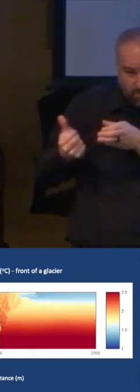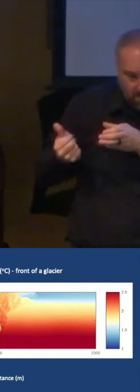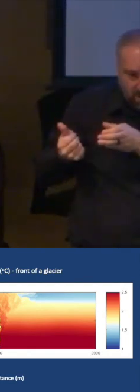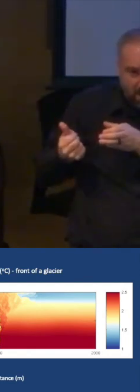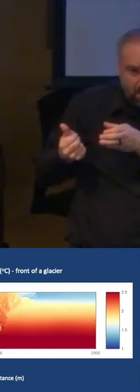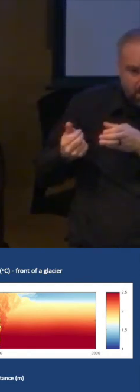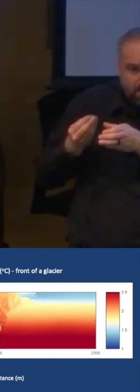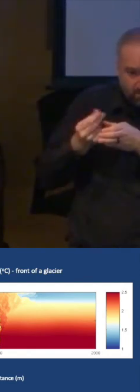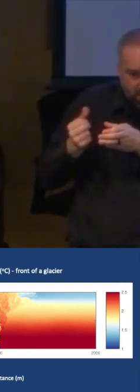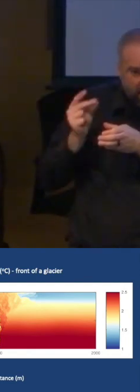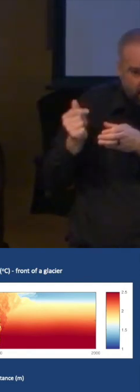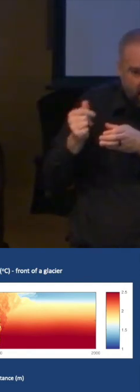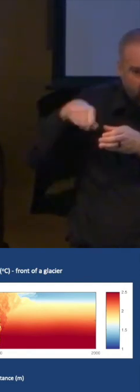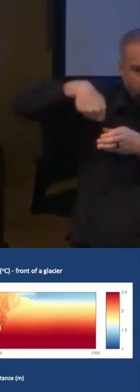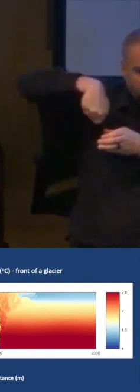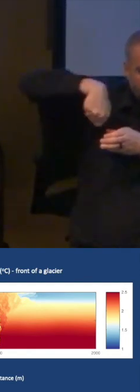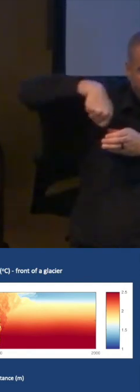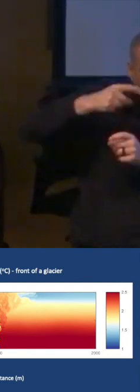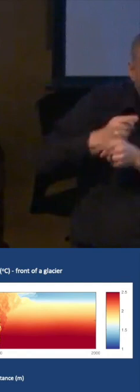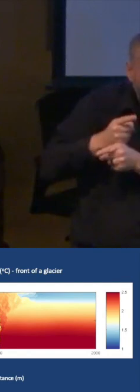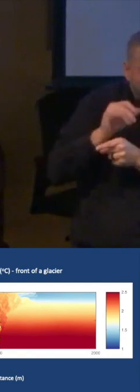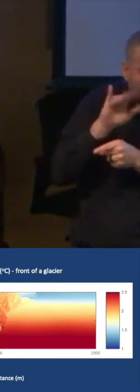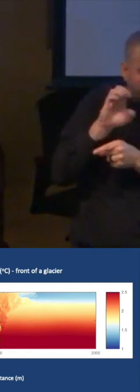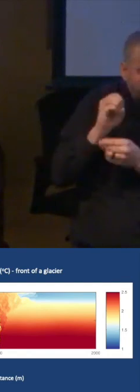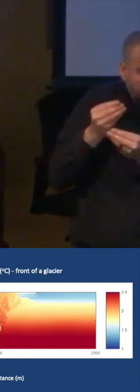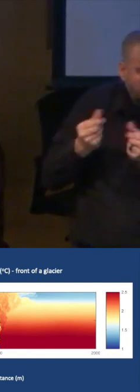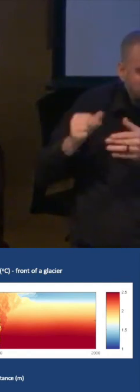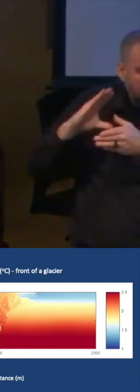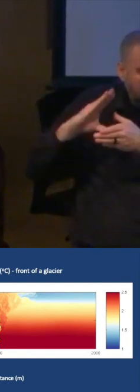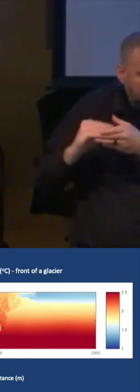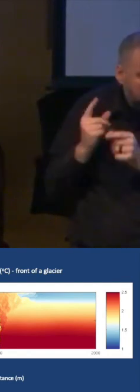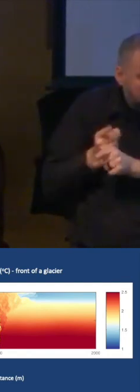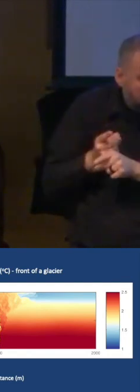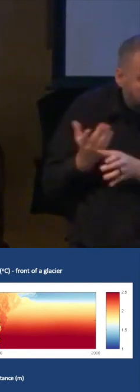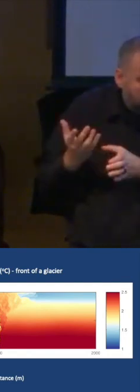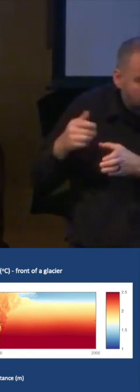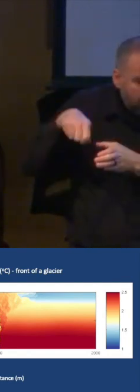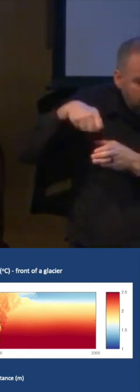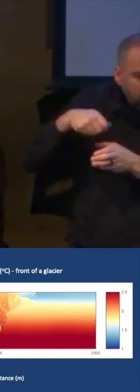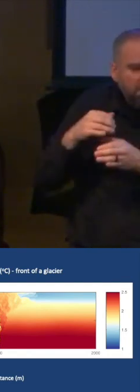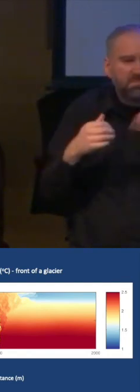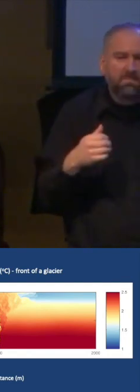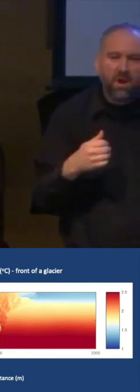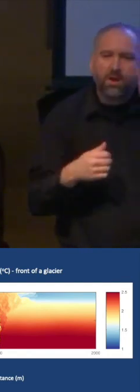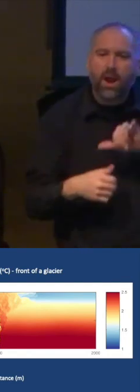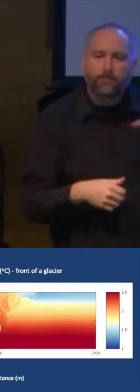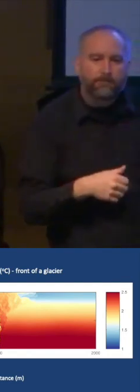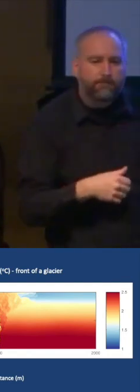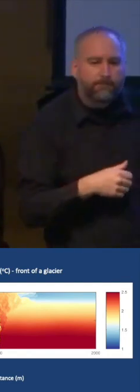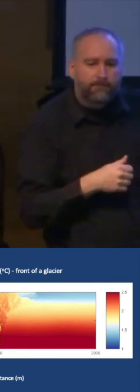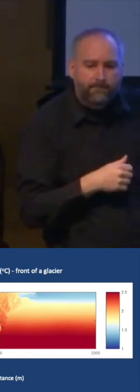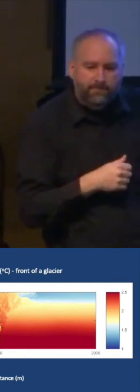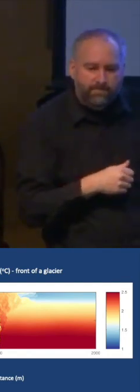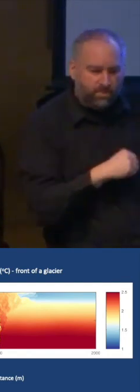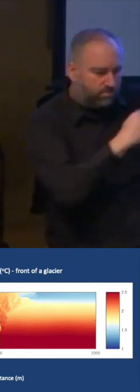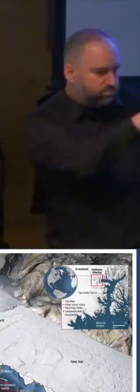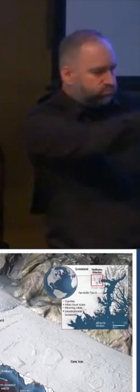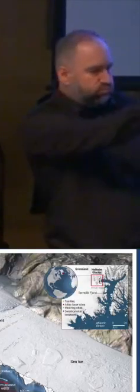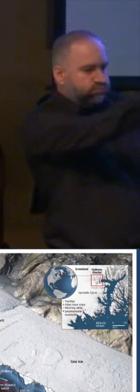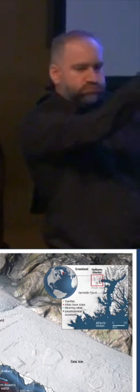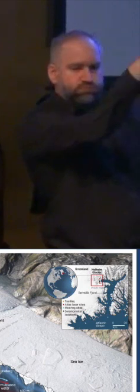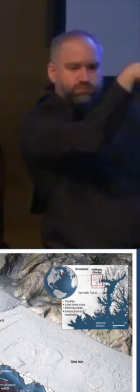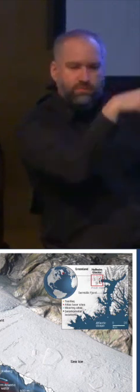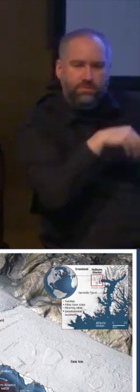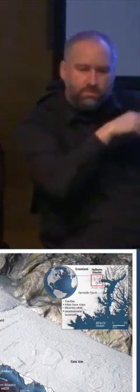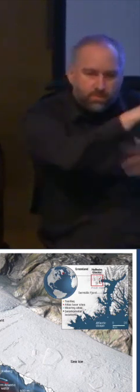doing with the stirring is you're increasing the mixing. The plumes are effectively doing this. And let's